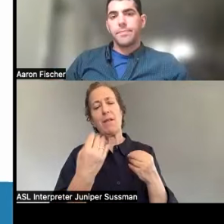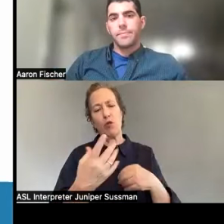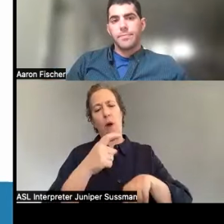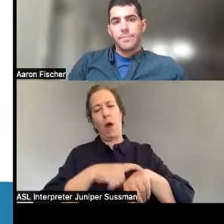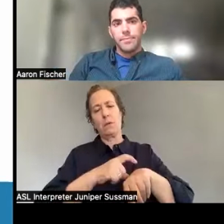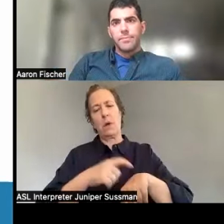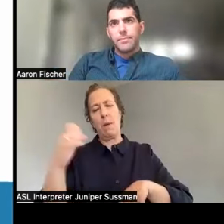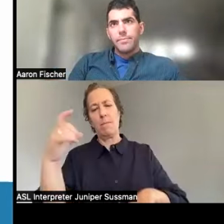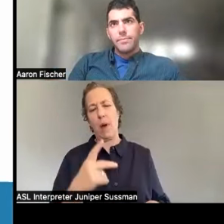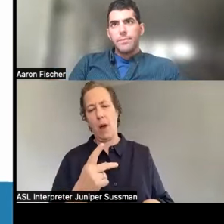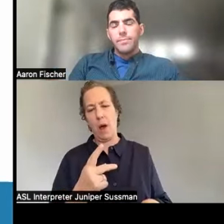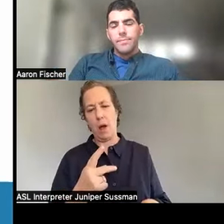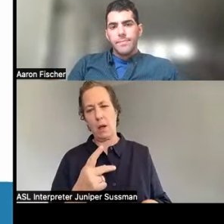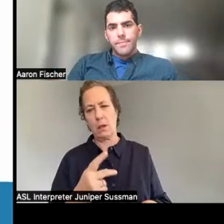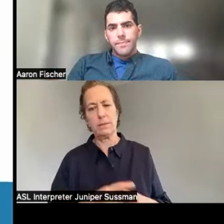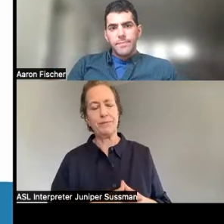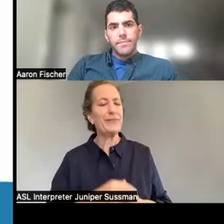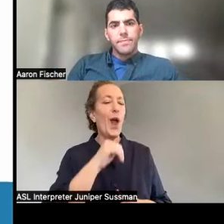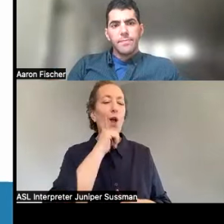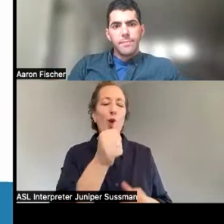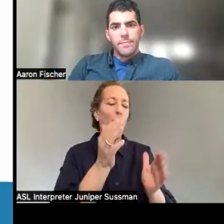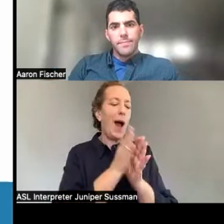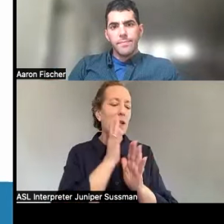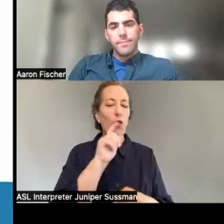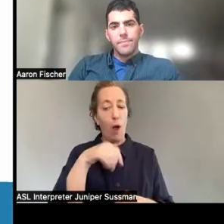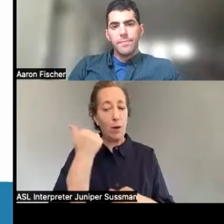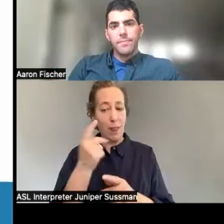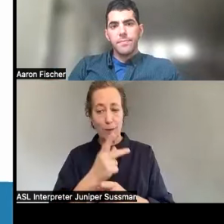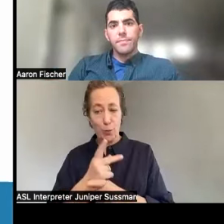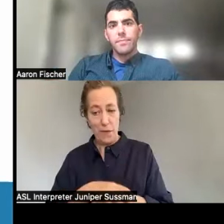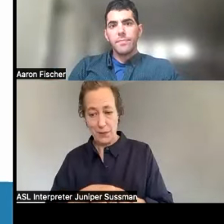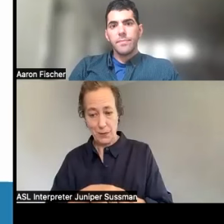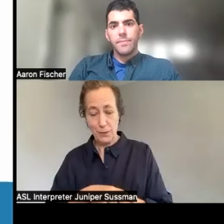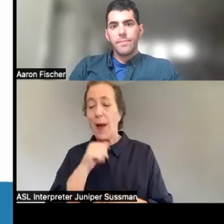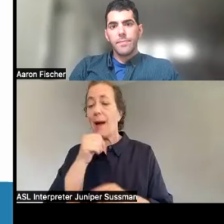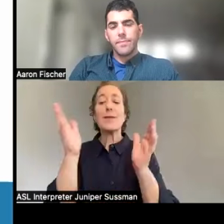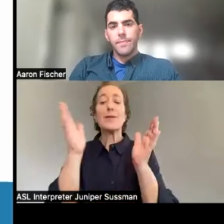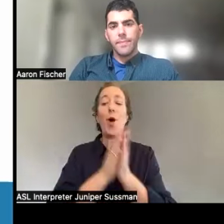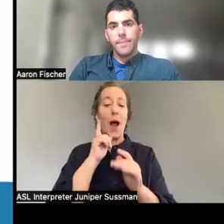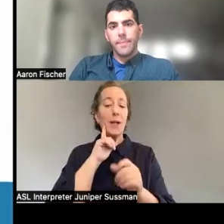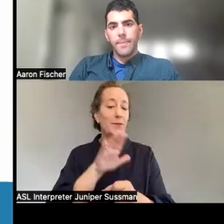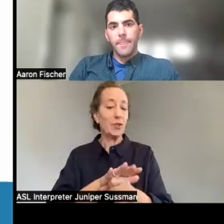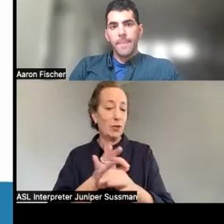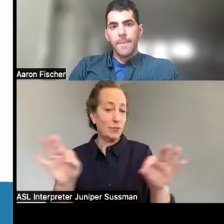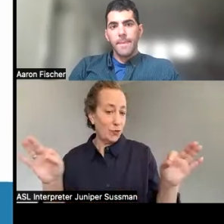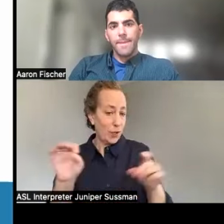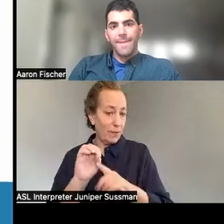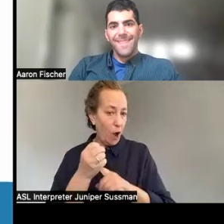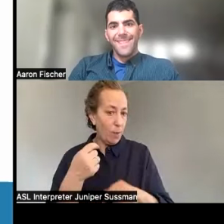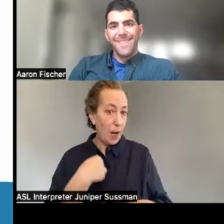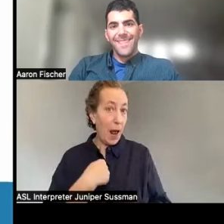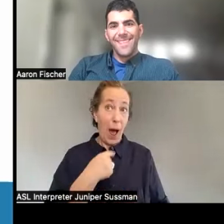new supervisor or a stress-free work environment. I mean, I'd like to request that, but you